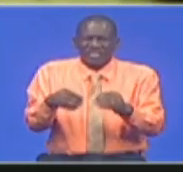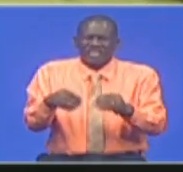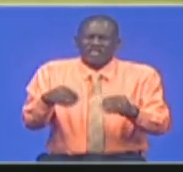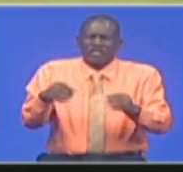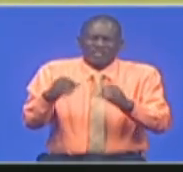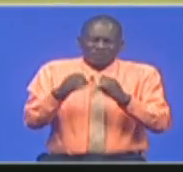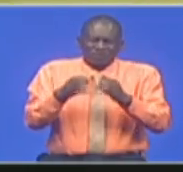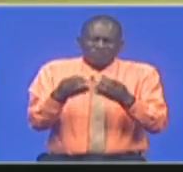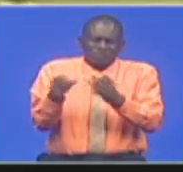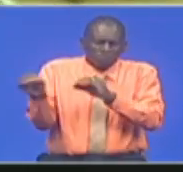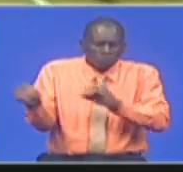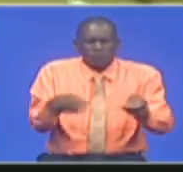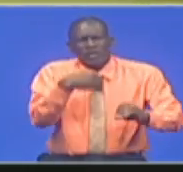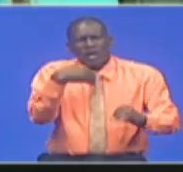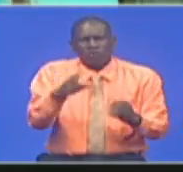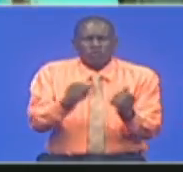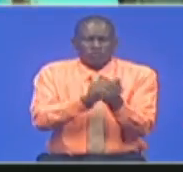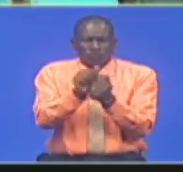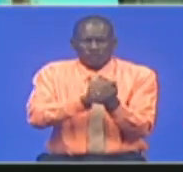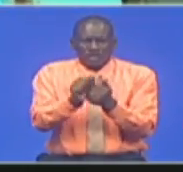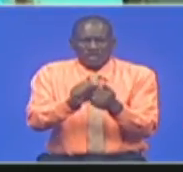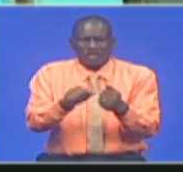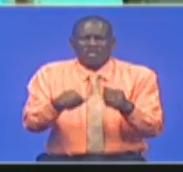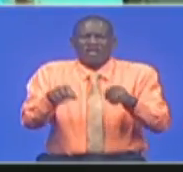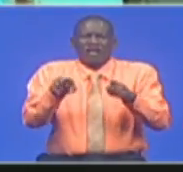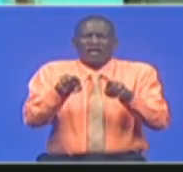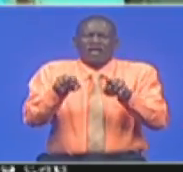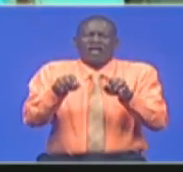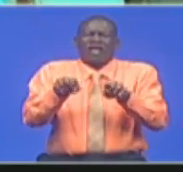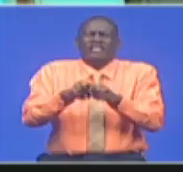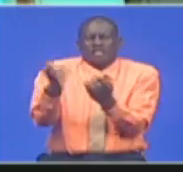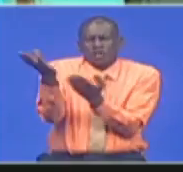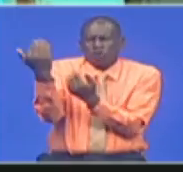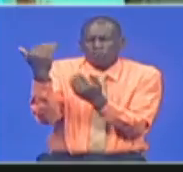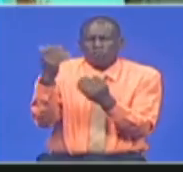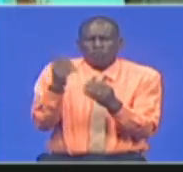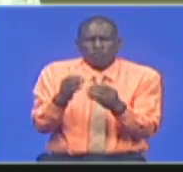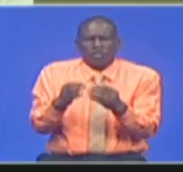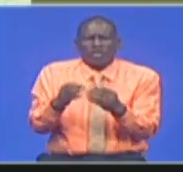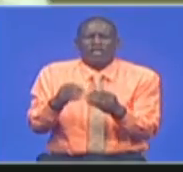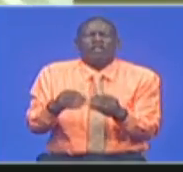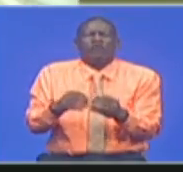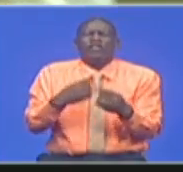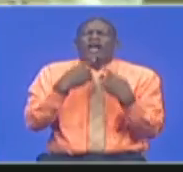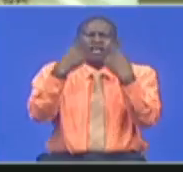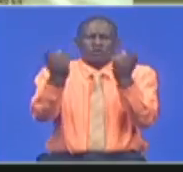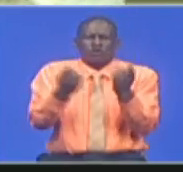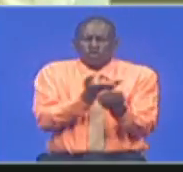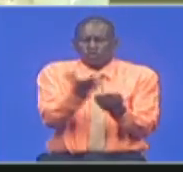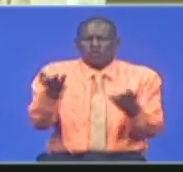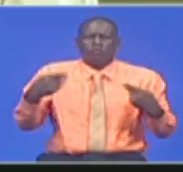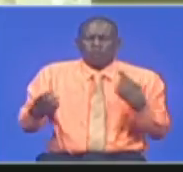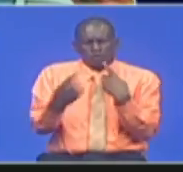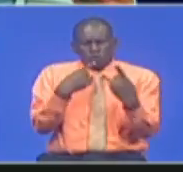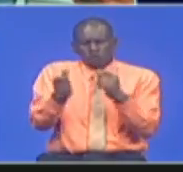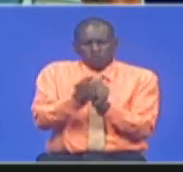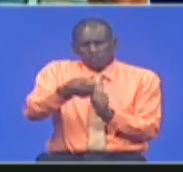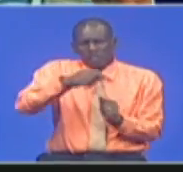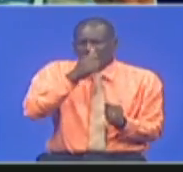and other items Friday, as though in anticipation of the coming storm. Those who spoke to us off